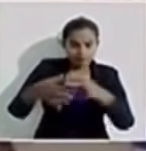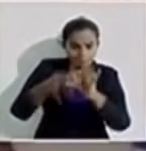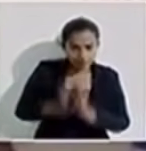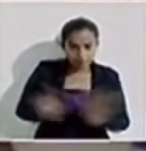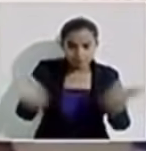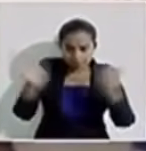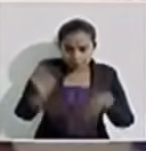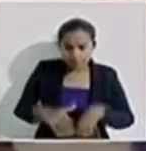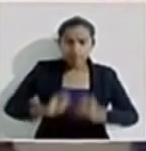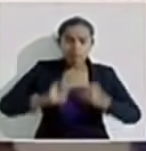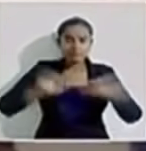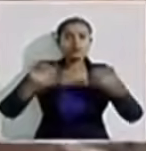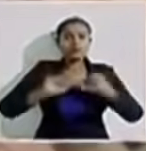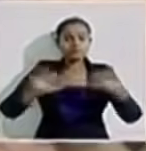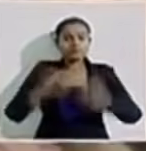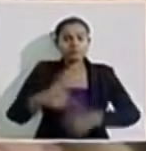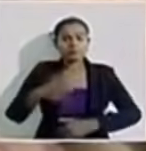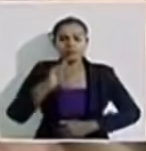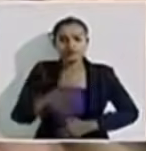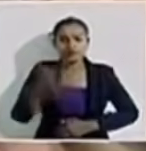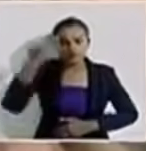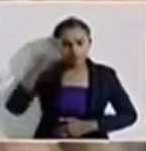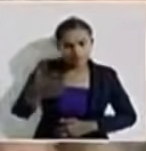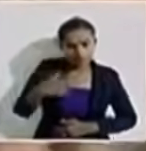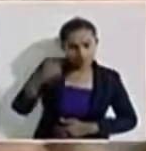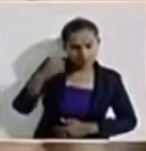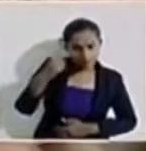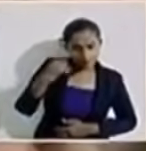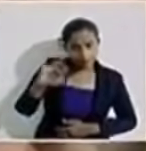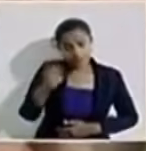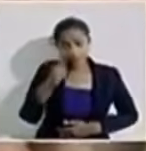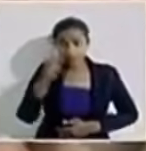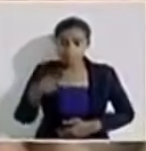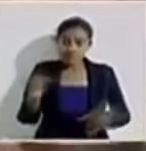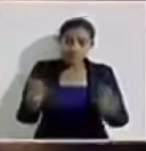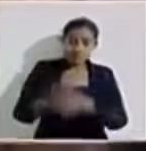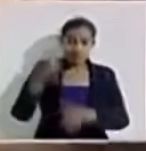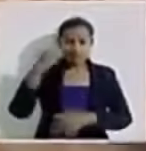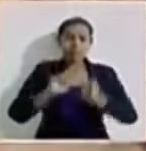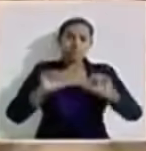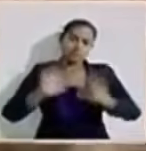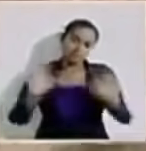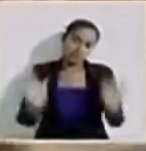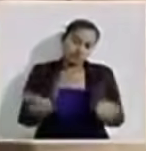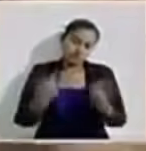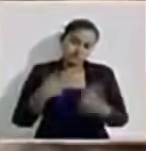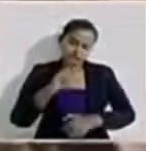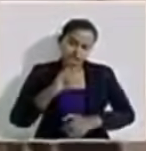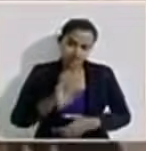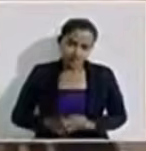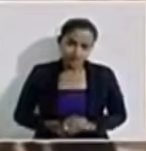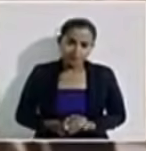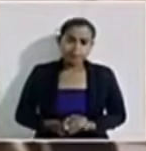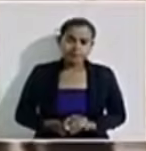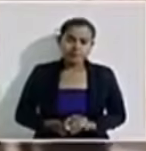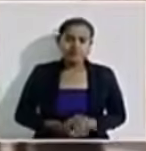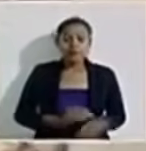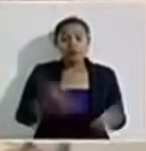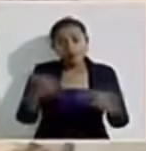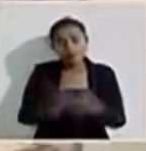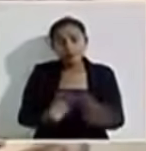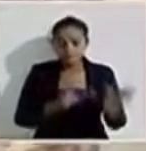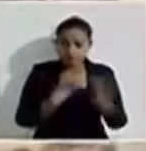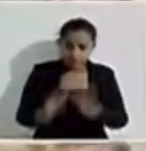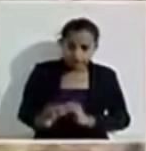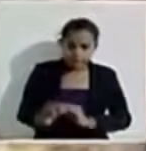extent of even organizing protests to make known their suspicions over the death. Since then, it has been revealed that the collapsed